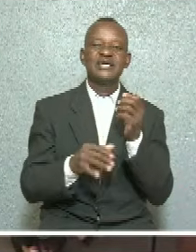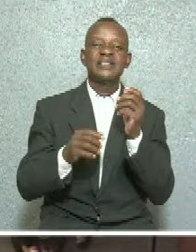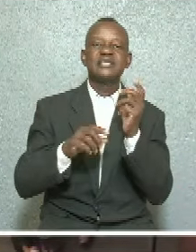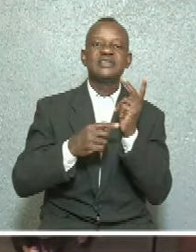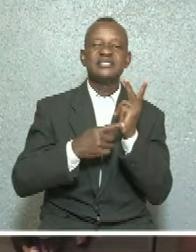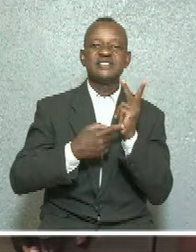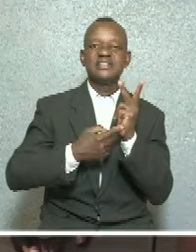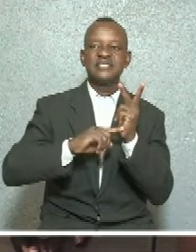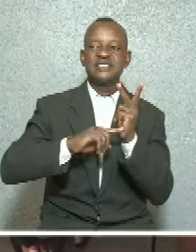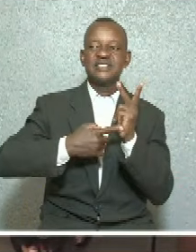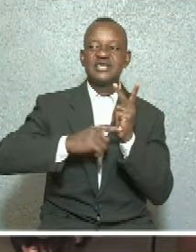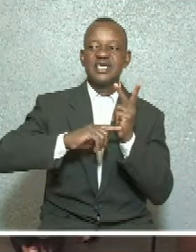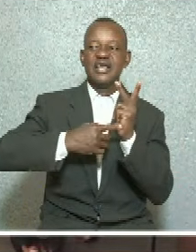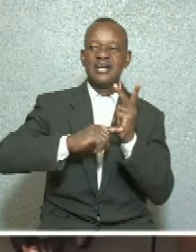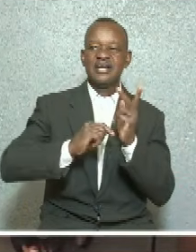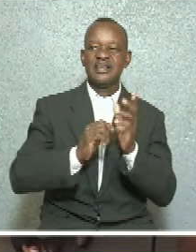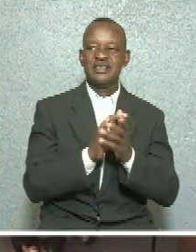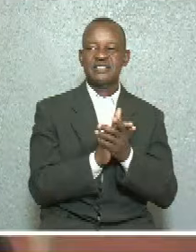Yeah.